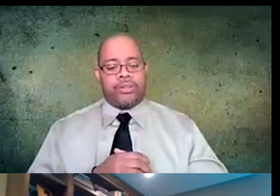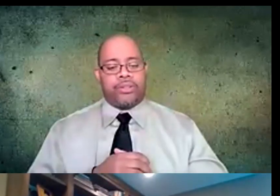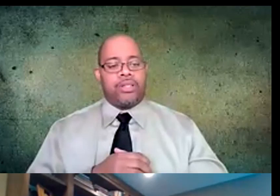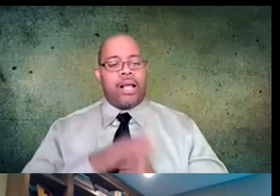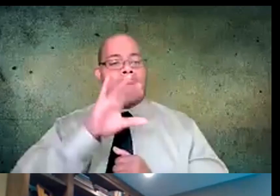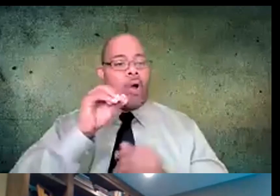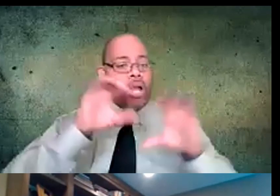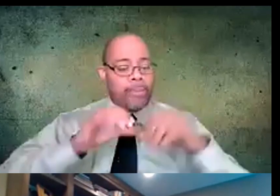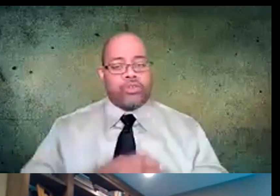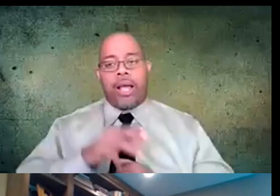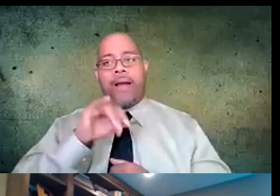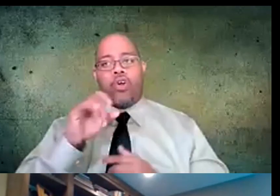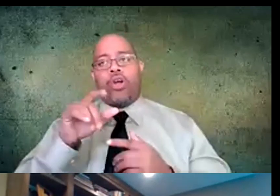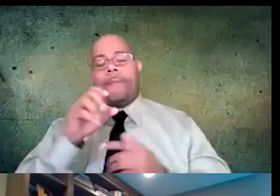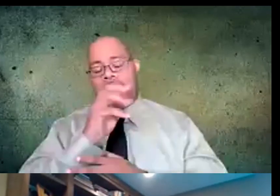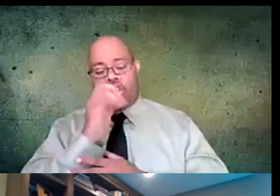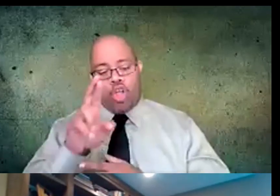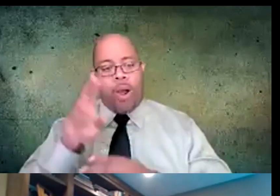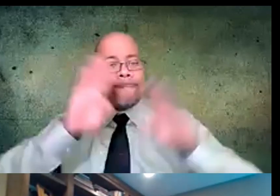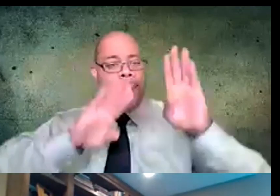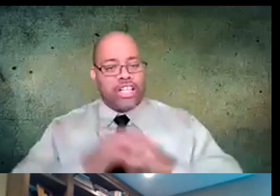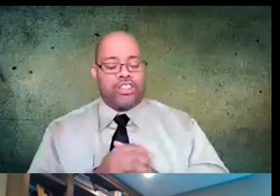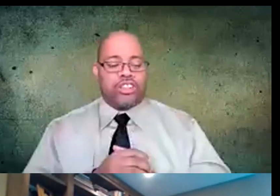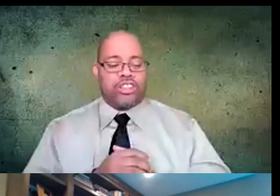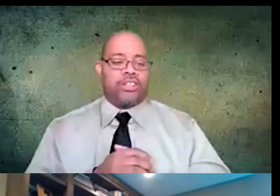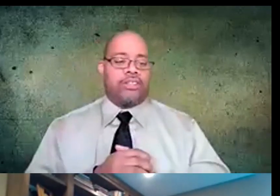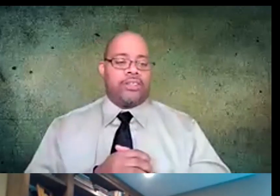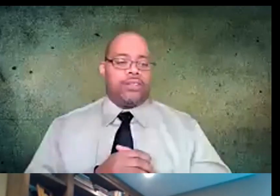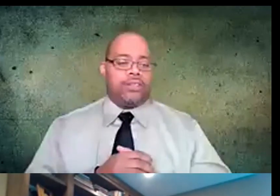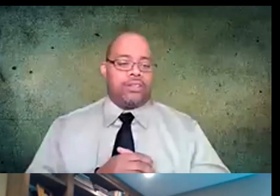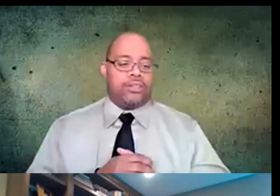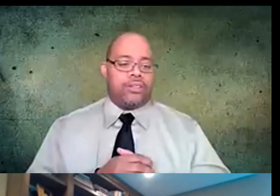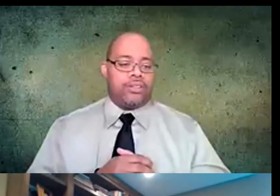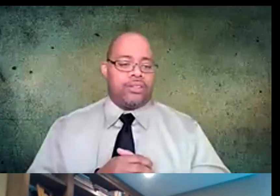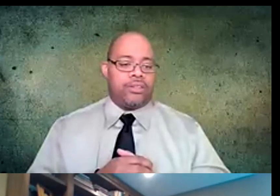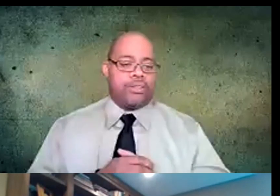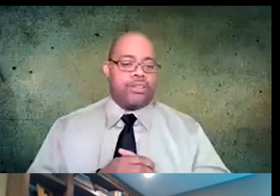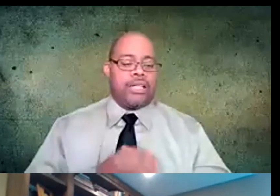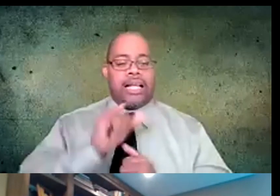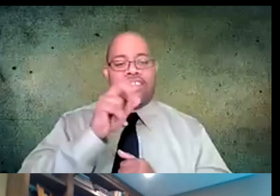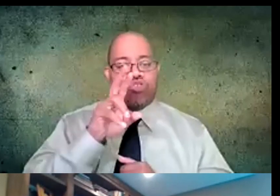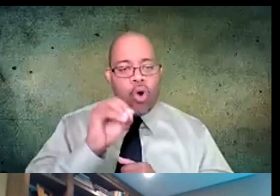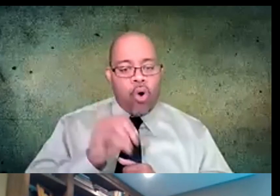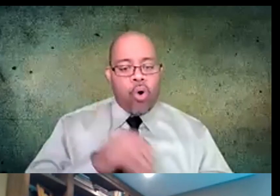biochemistry, molecular biology, you know, in vitro, in